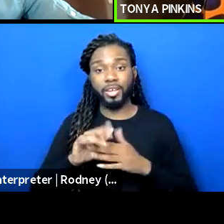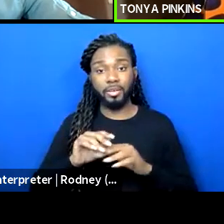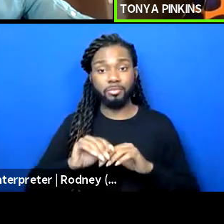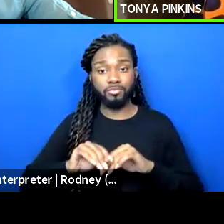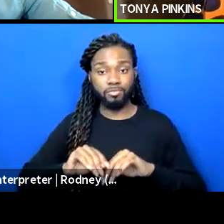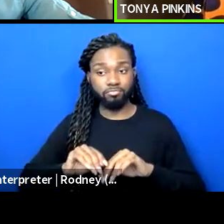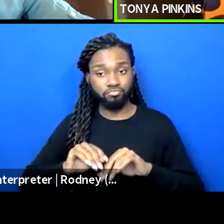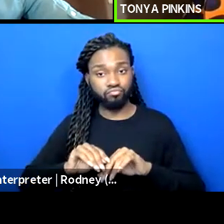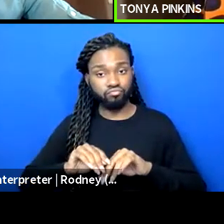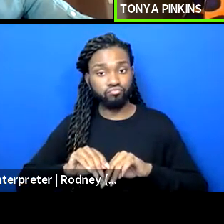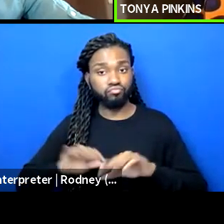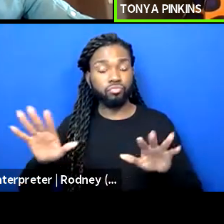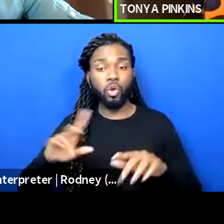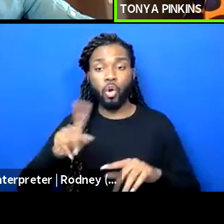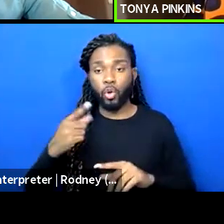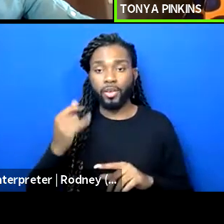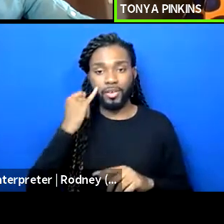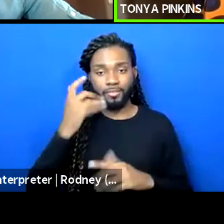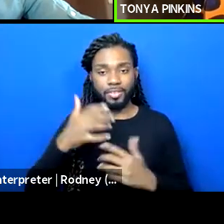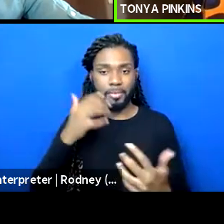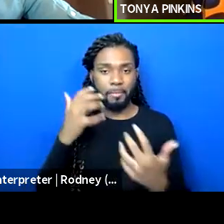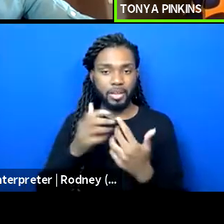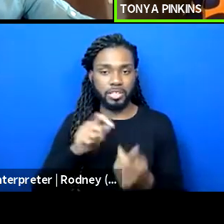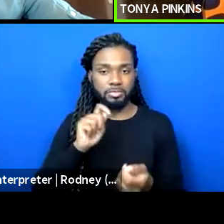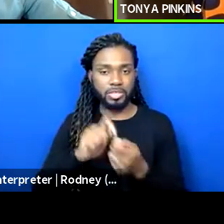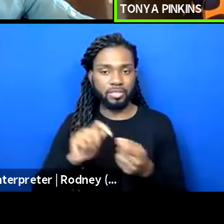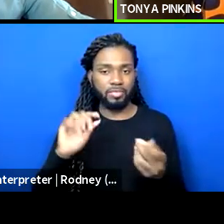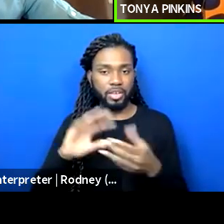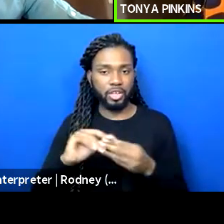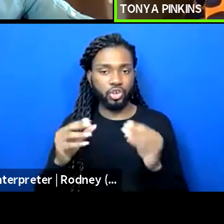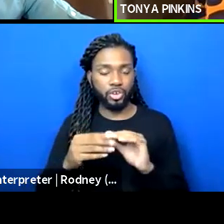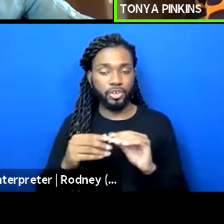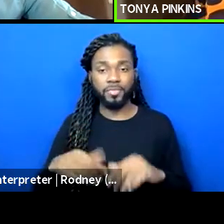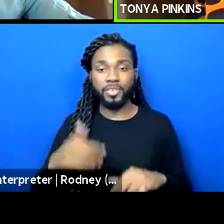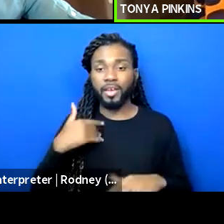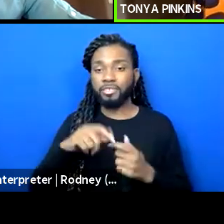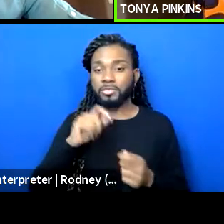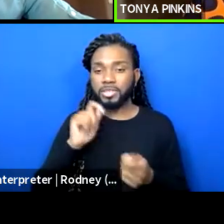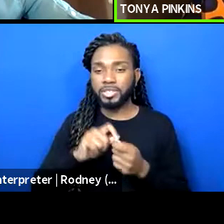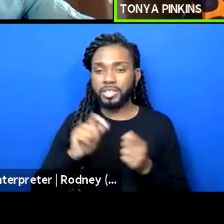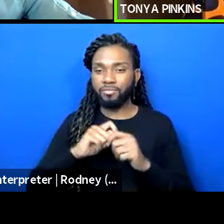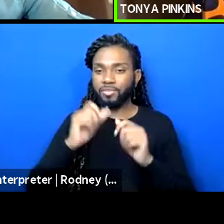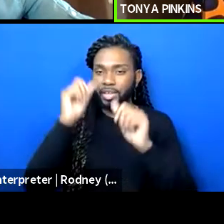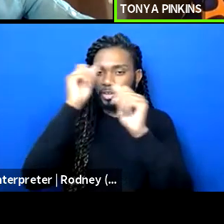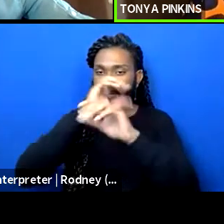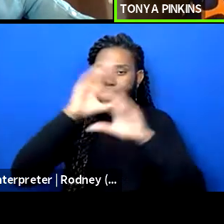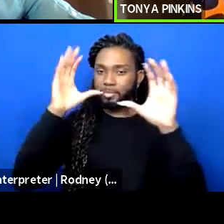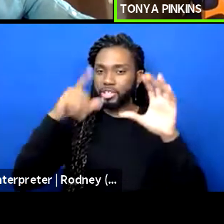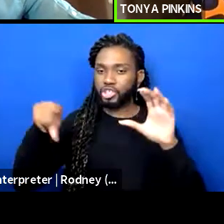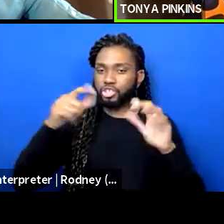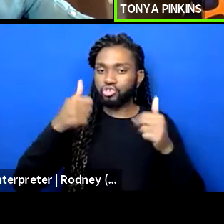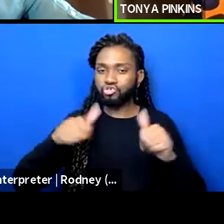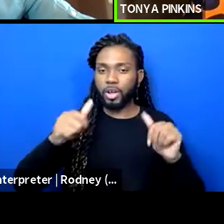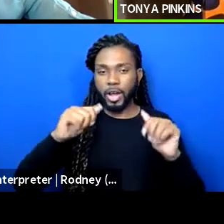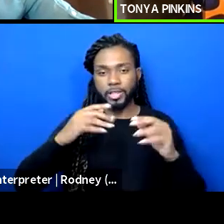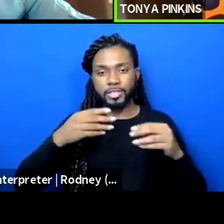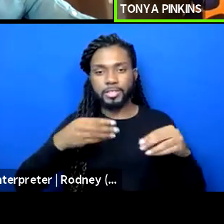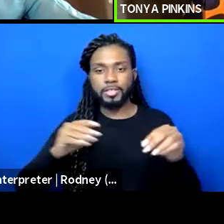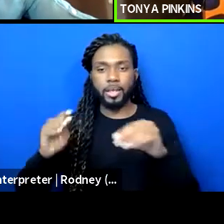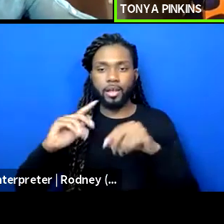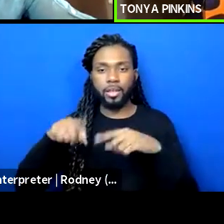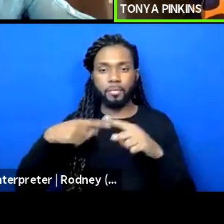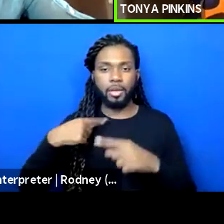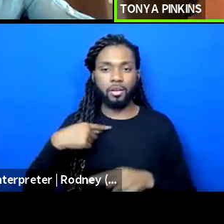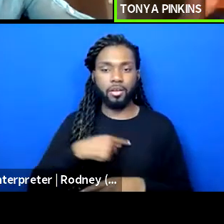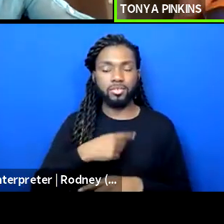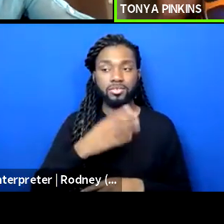unless they serve a certain narrative. There's a specific image that they're selling about us, and they don't want us